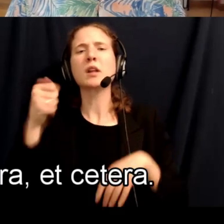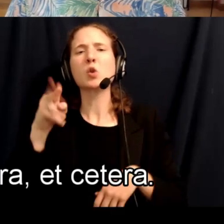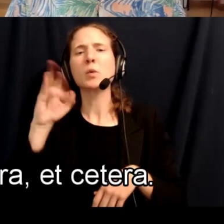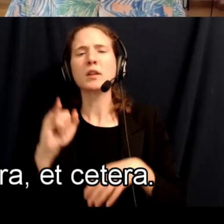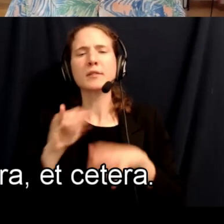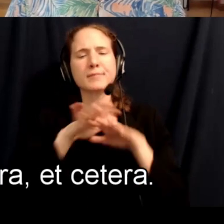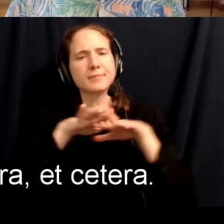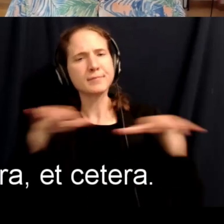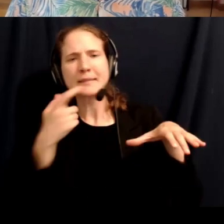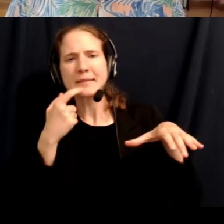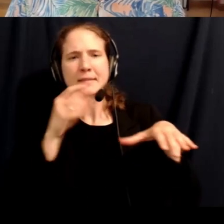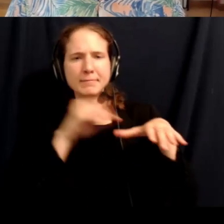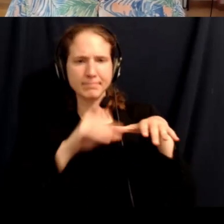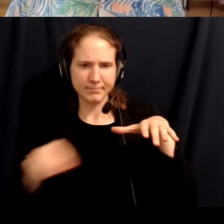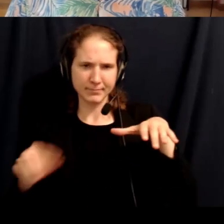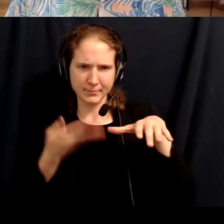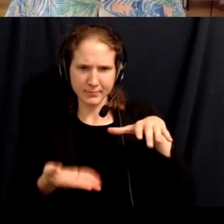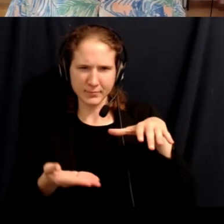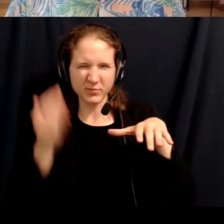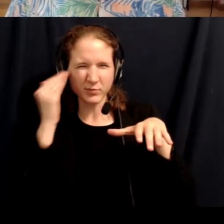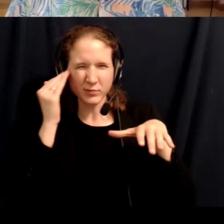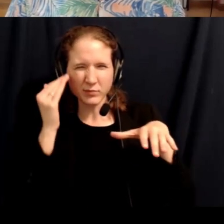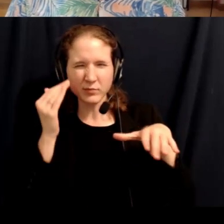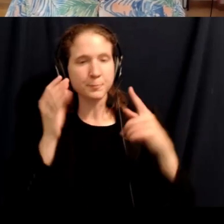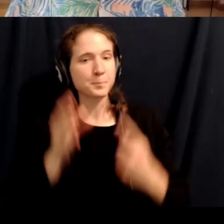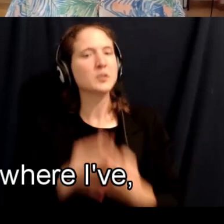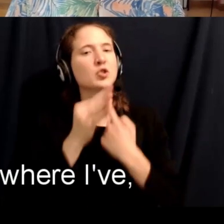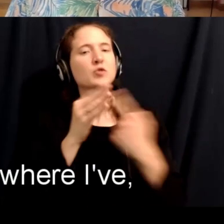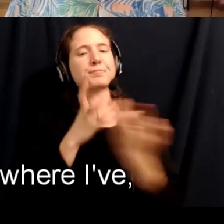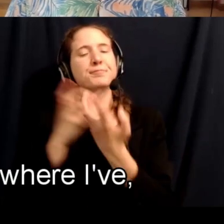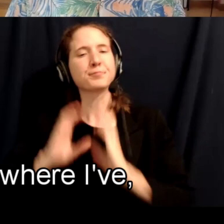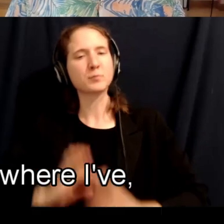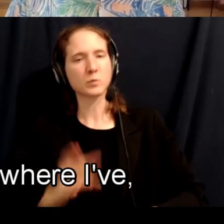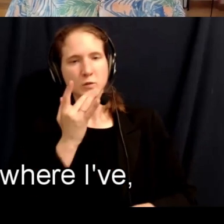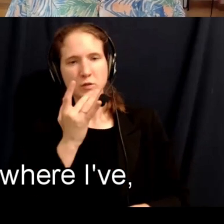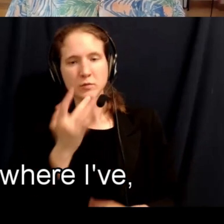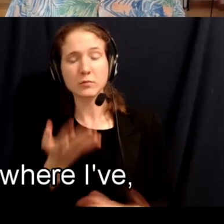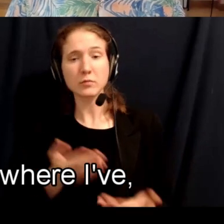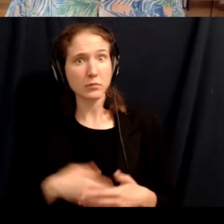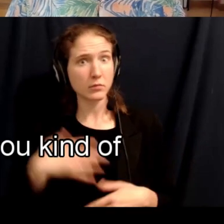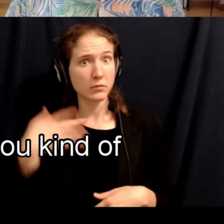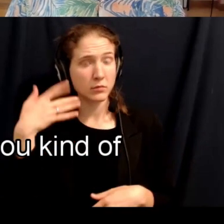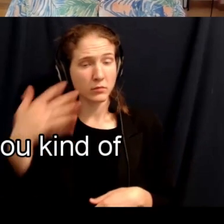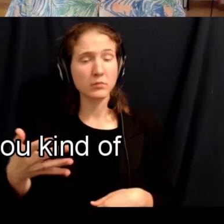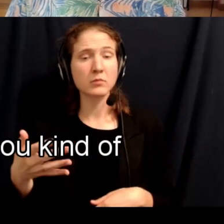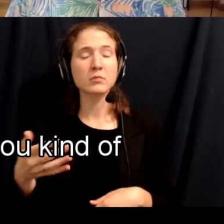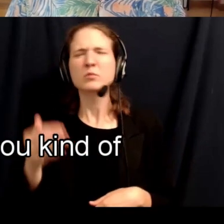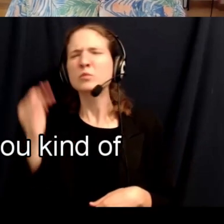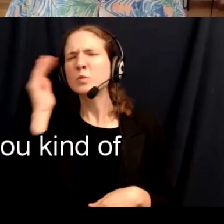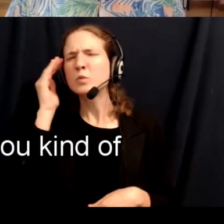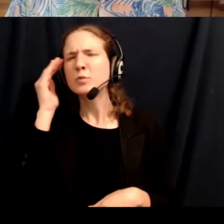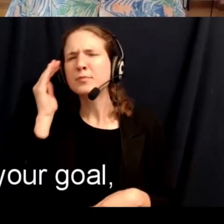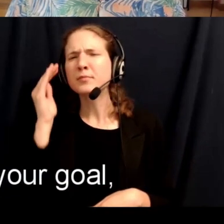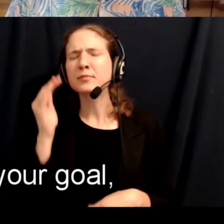custom pieces, et cetera, et cetera. Um, but over a period of time where it's one of those things you